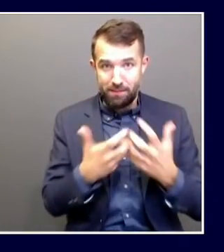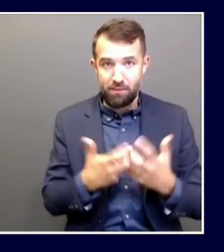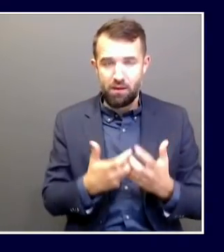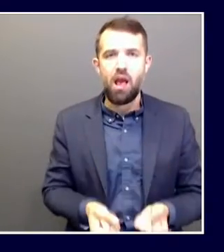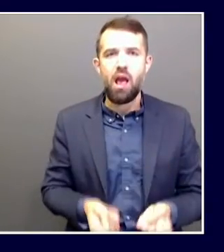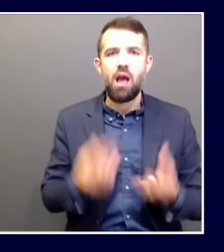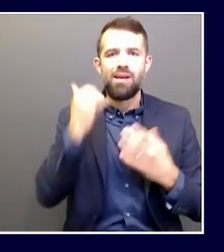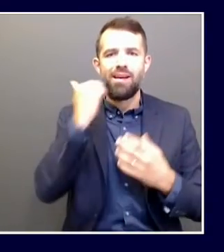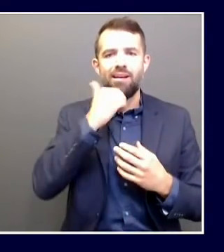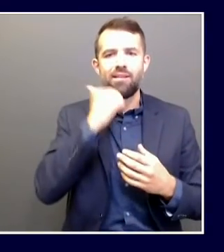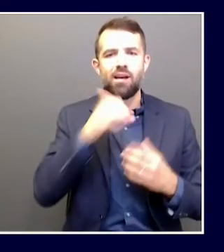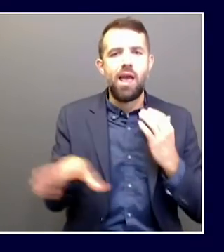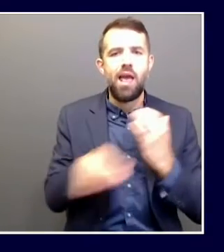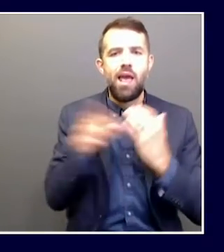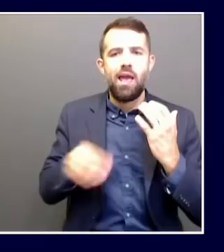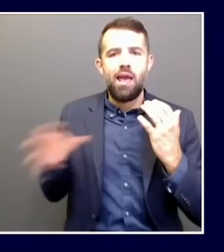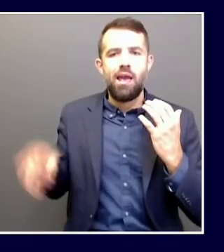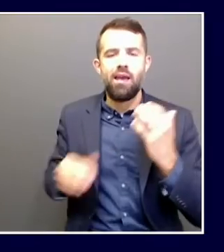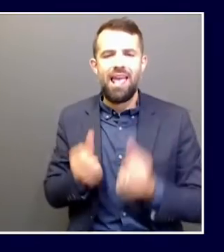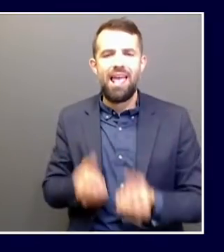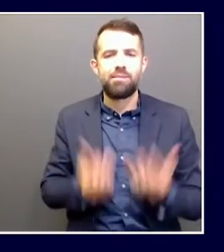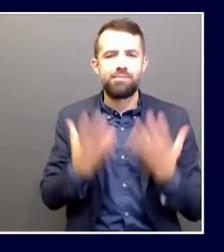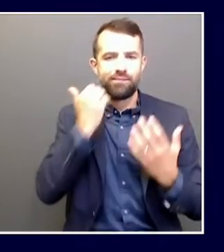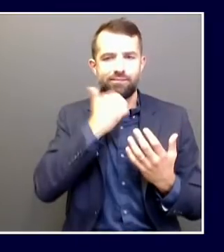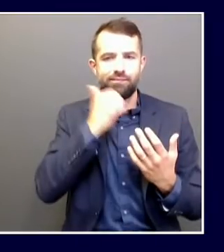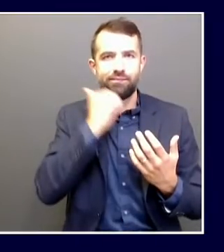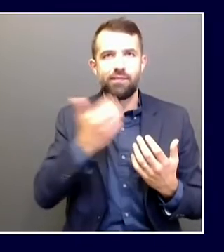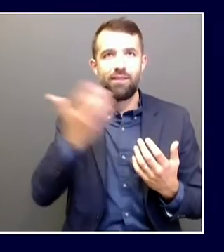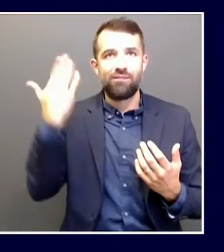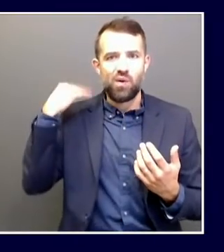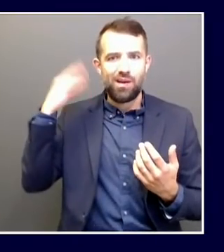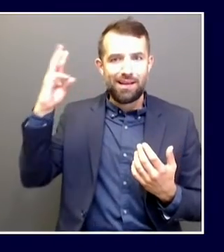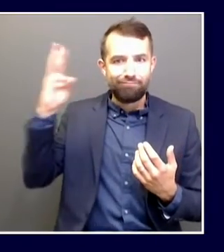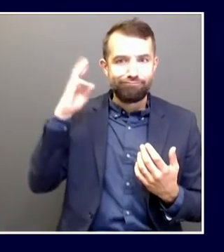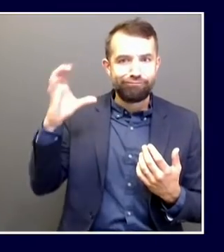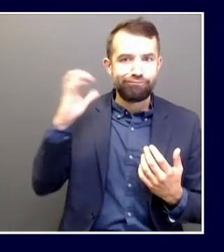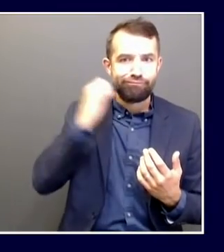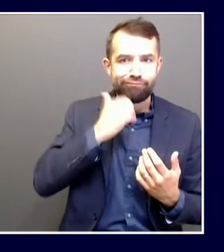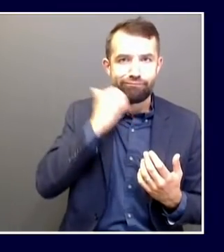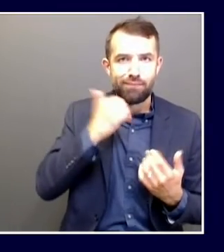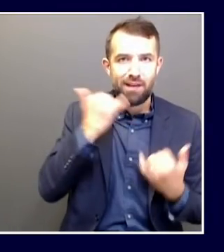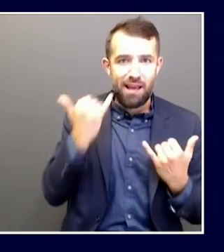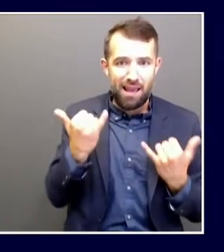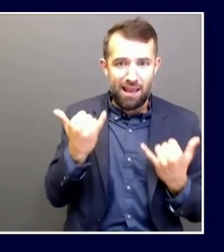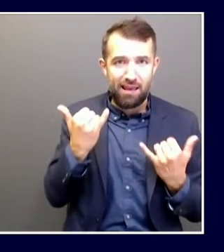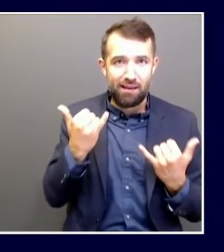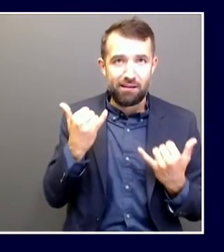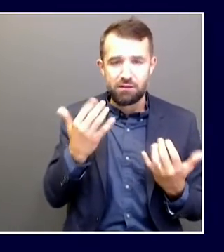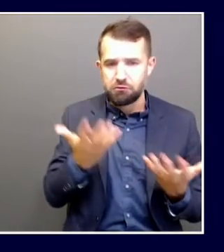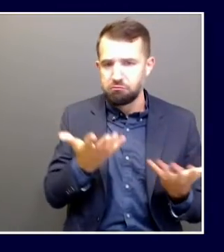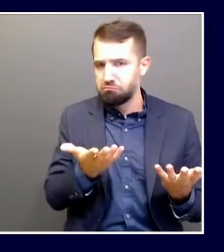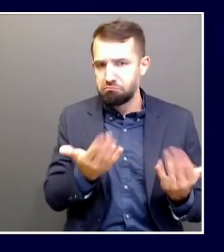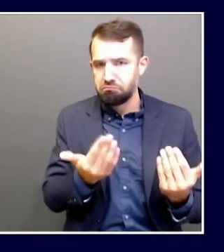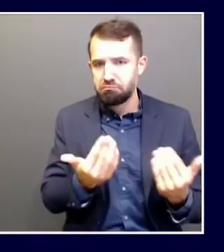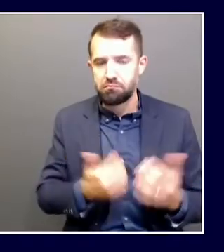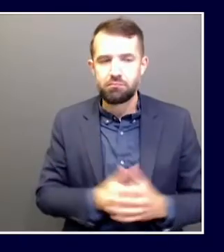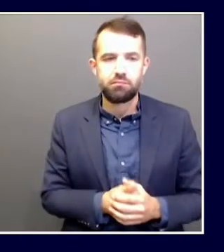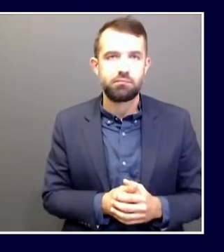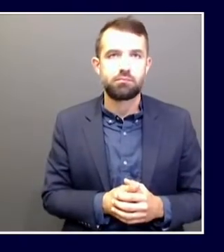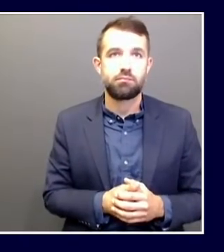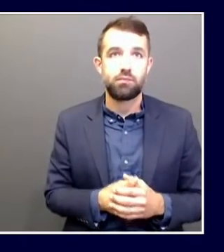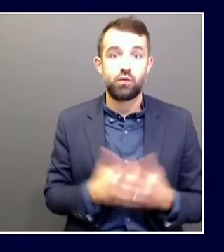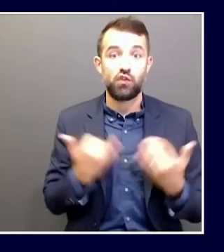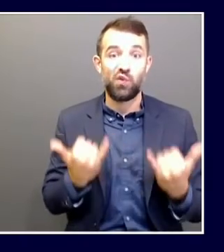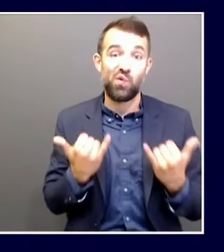in the surge? I know it was up to 600 some a day a couple of weeks ago. Where are we at now? Yep, sure thing, Kevin. We're at right now